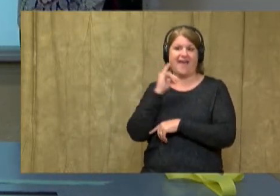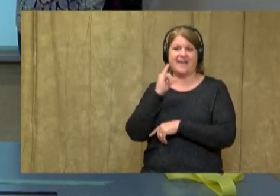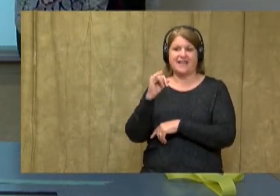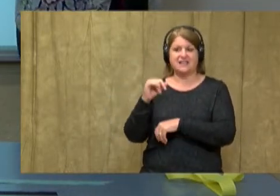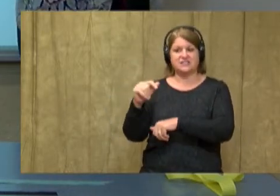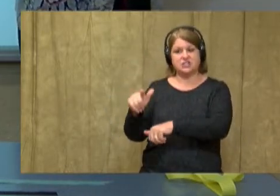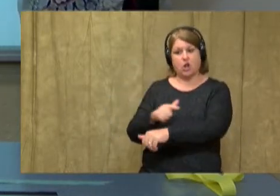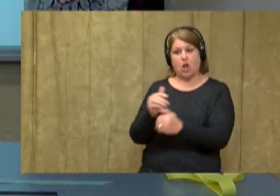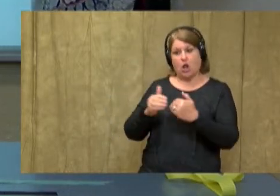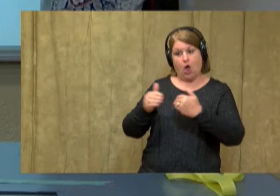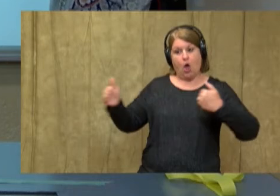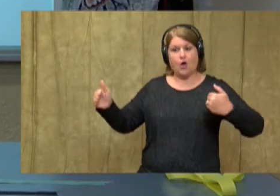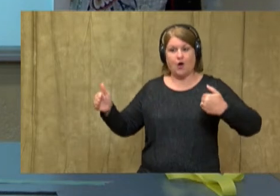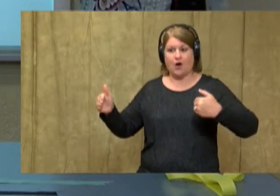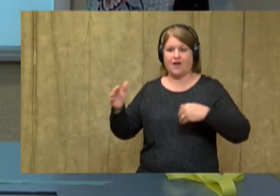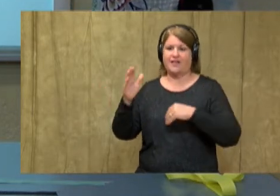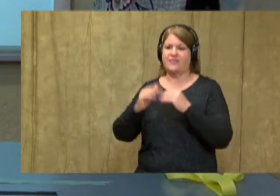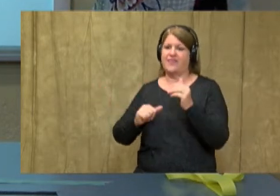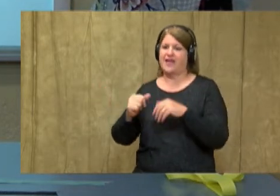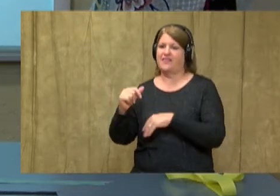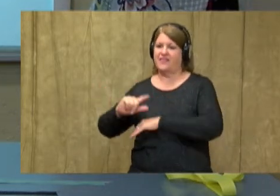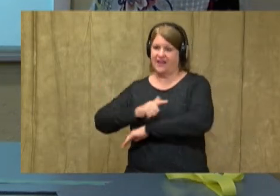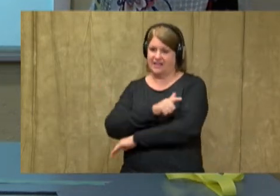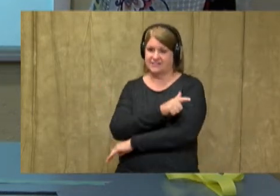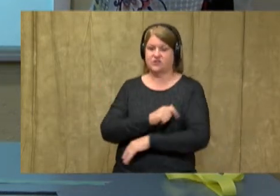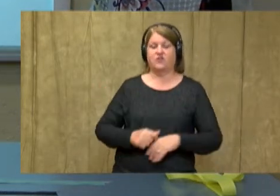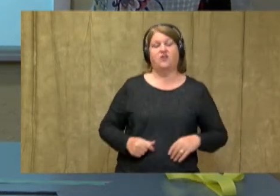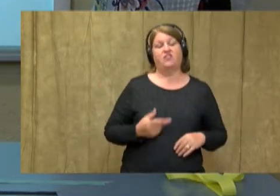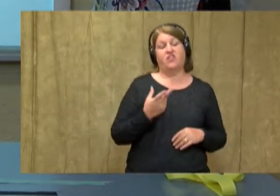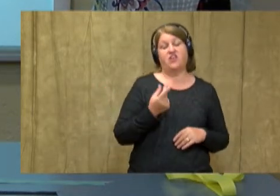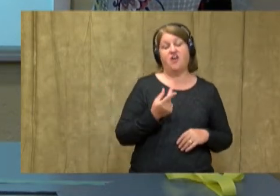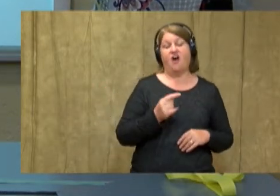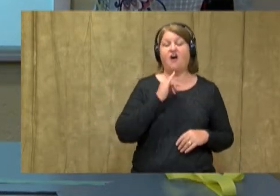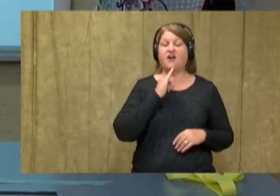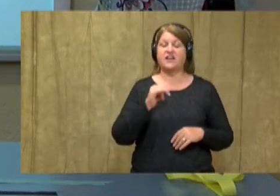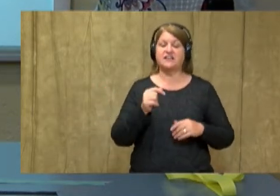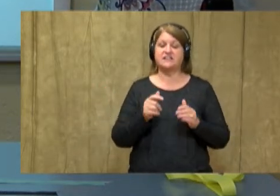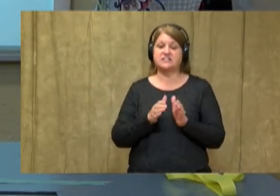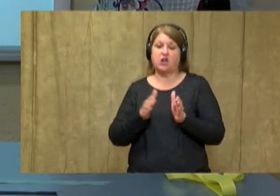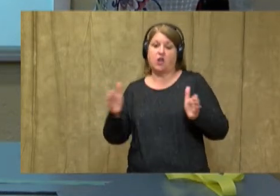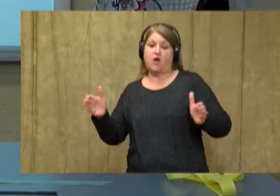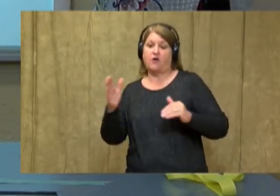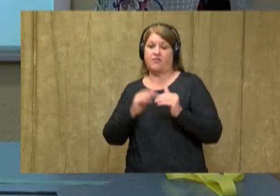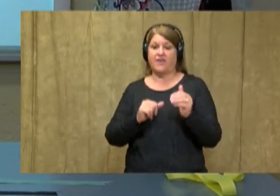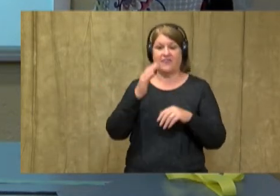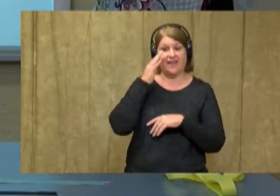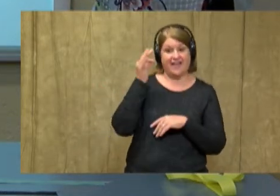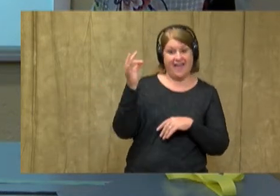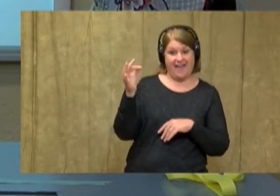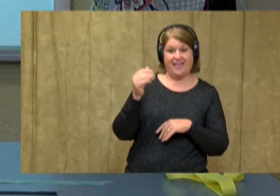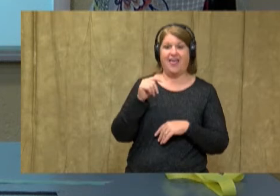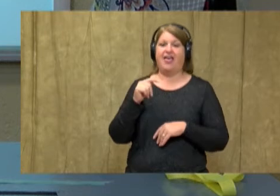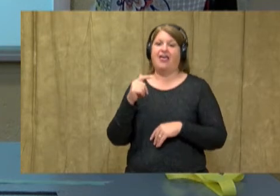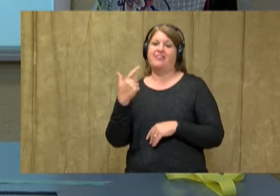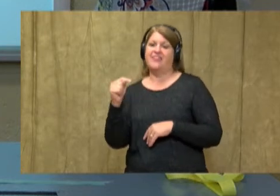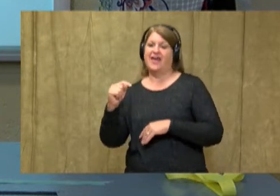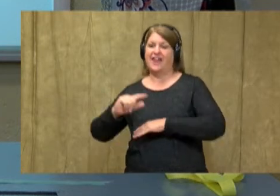lizard. The dog is longer than the cat. The lizard is blank than the